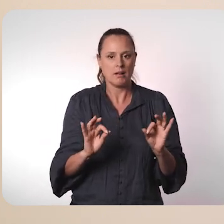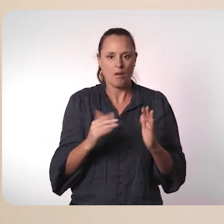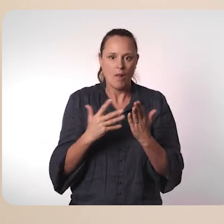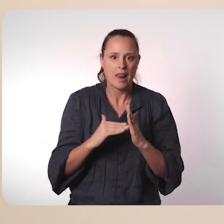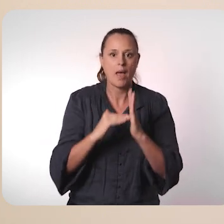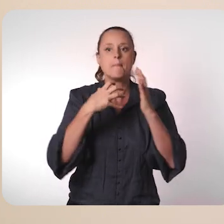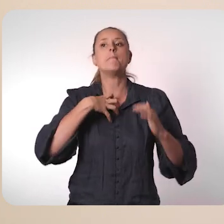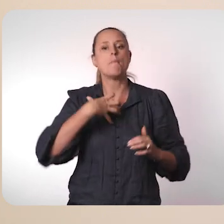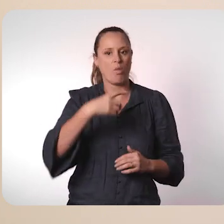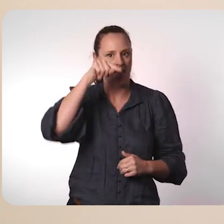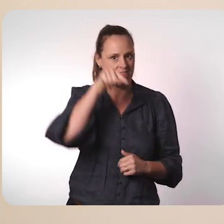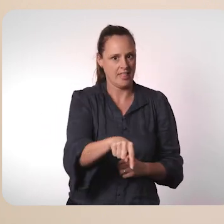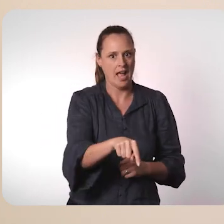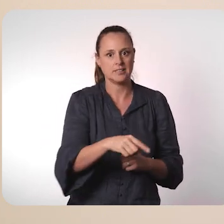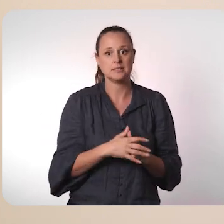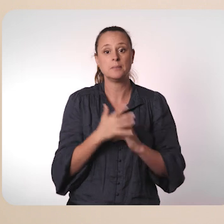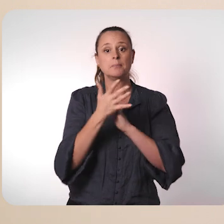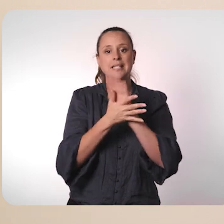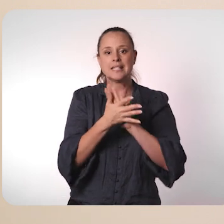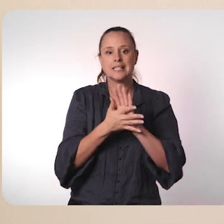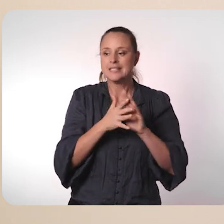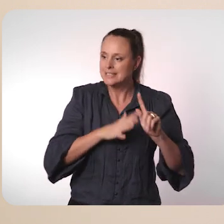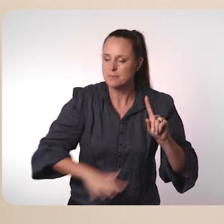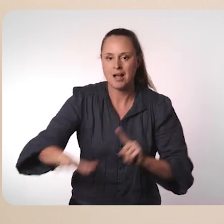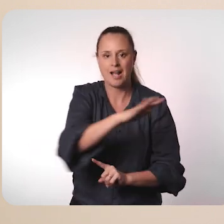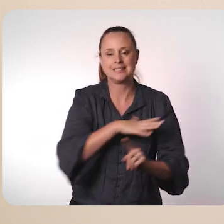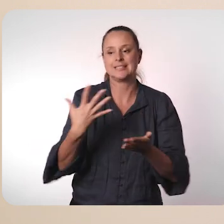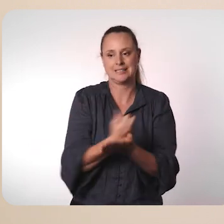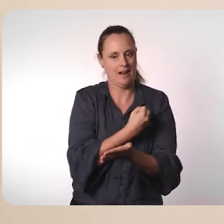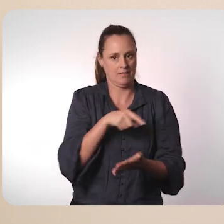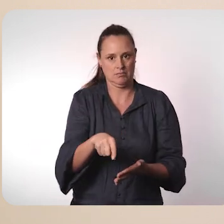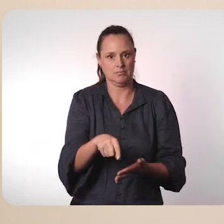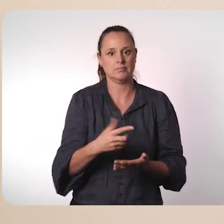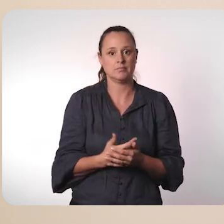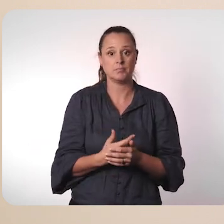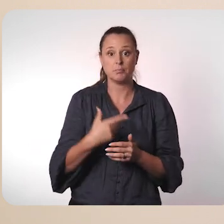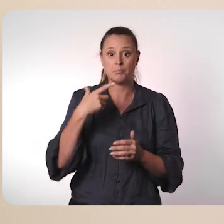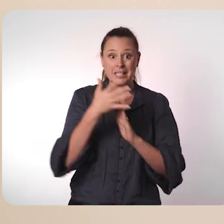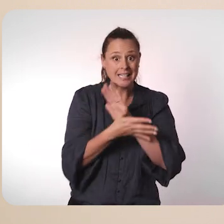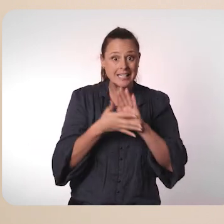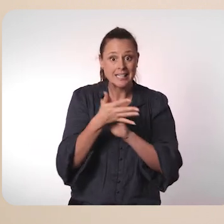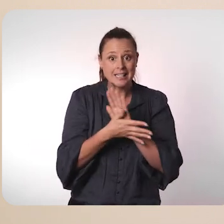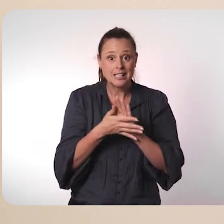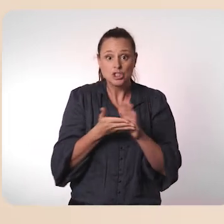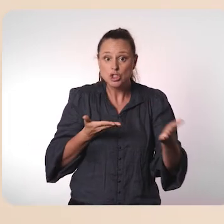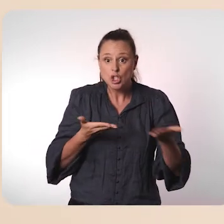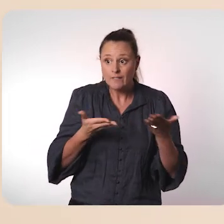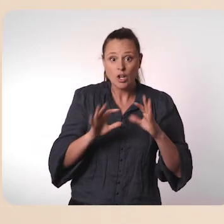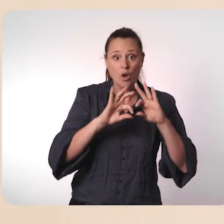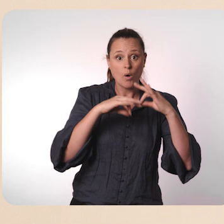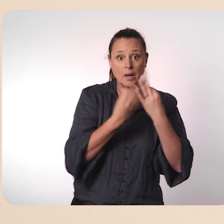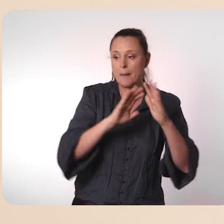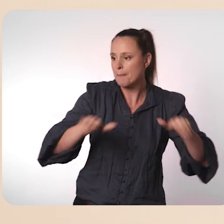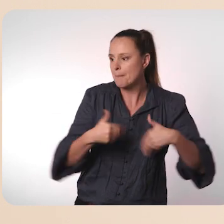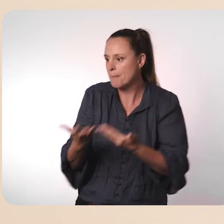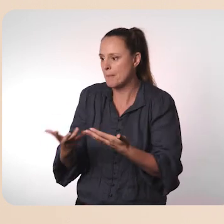that isn't a safe space, or if the service delivery doesn't actually meet that person's support needs. Services